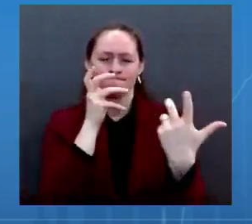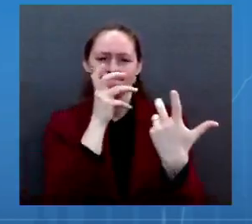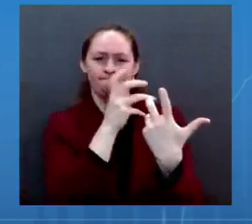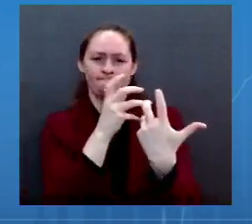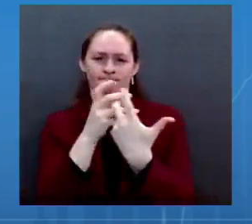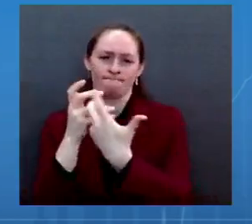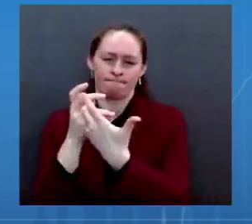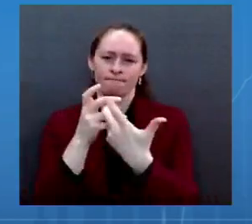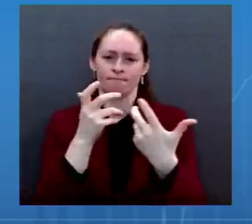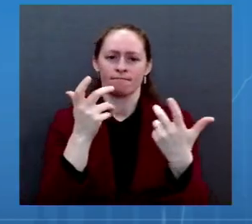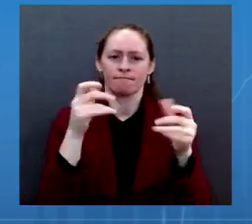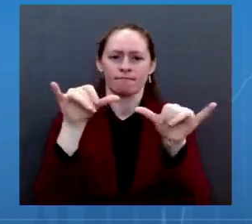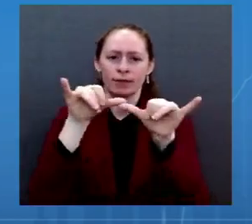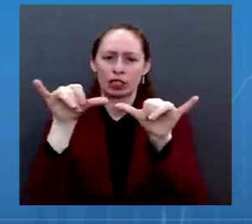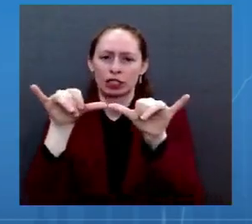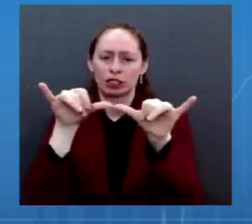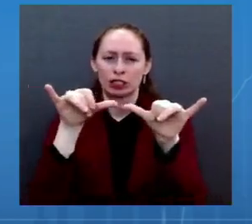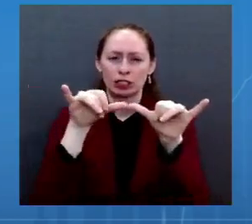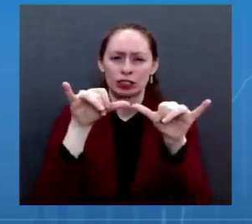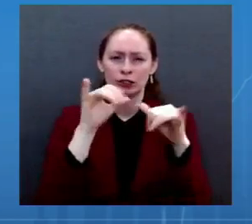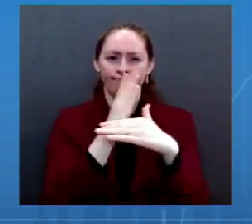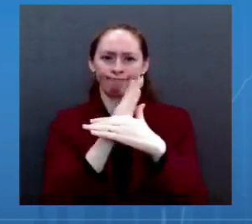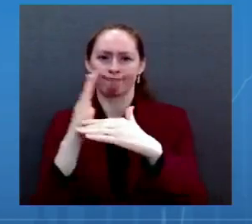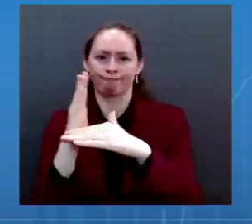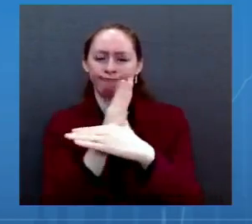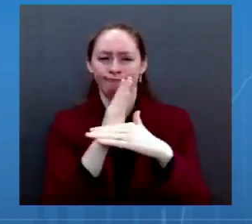of investigators. Thank you. Next question.